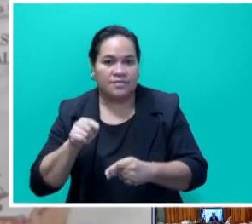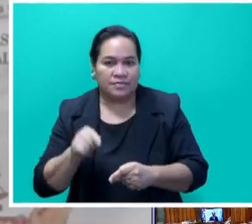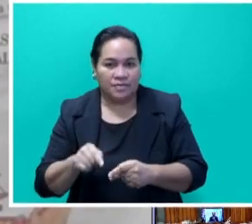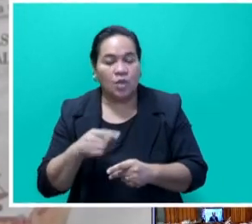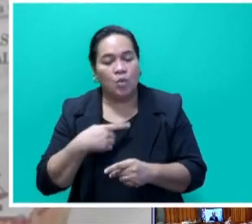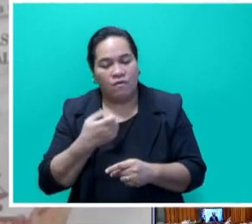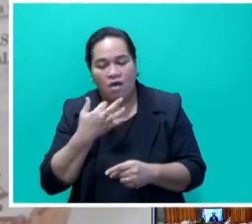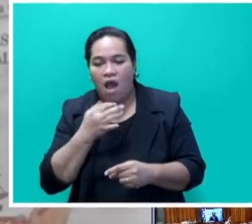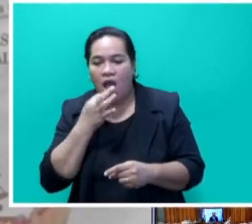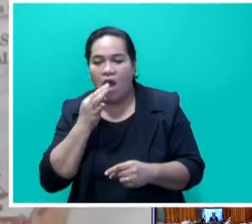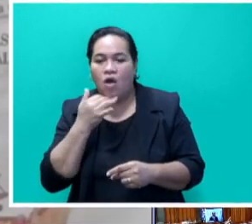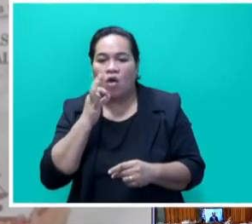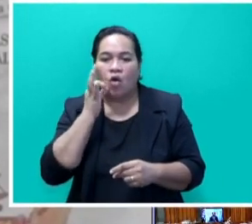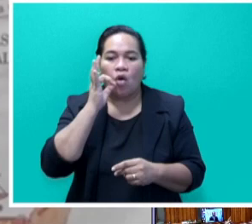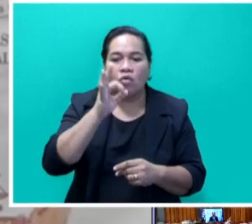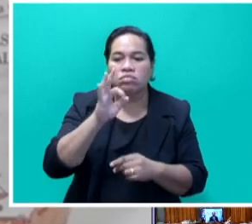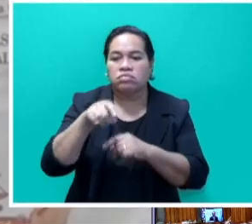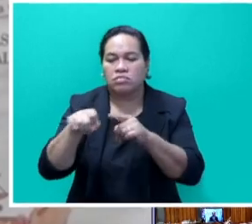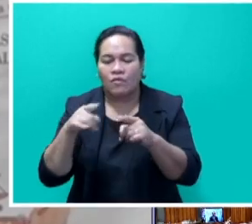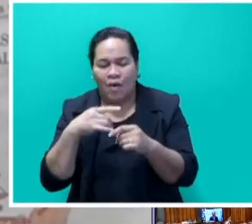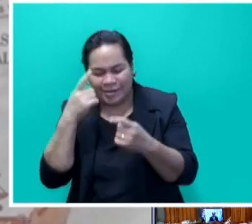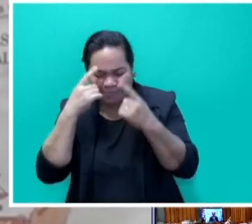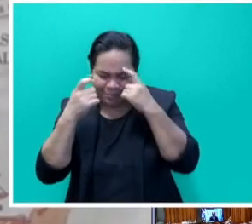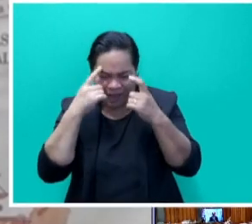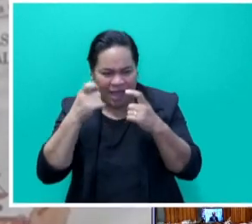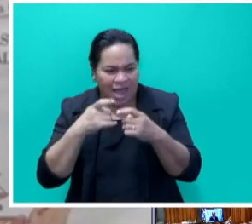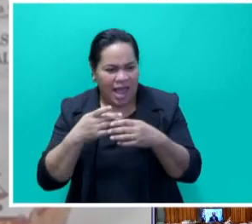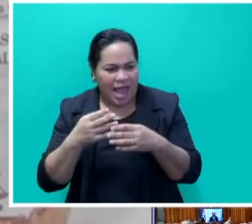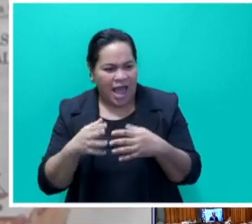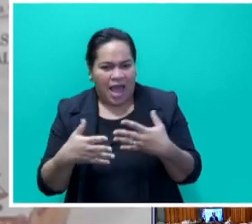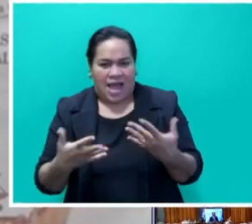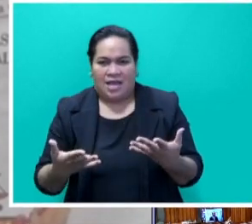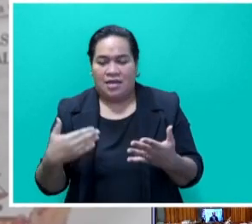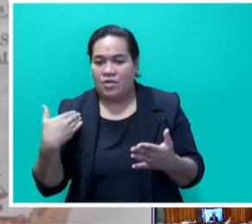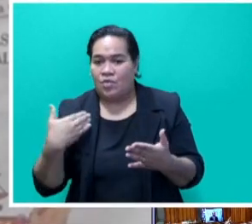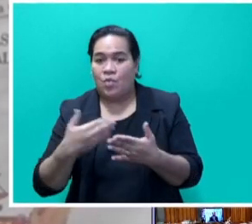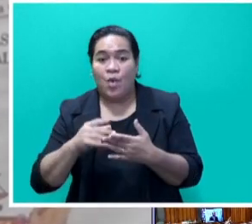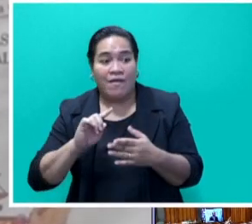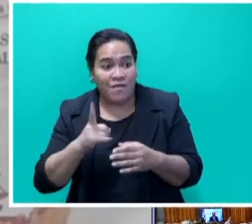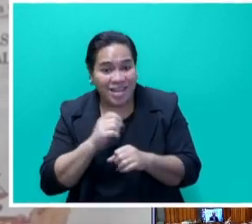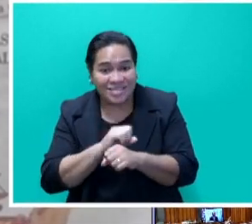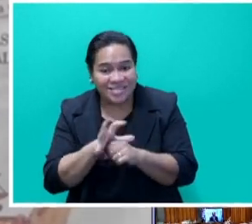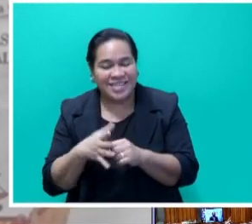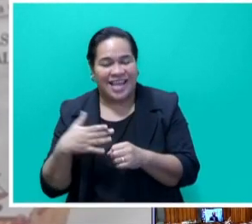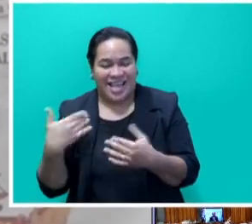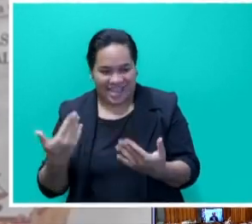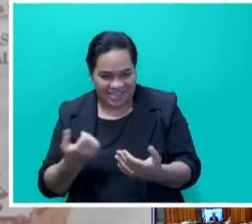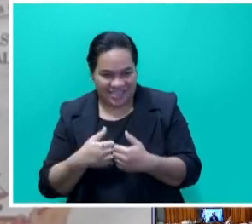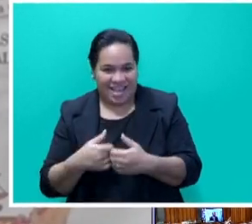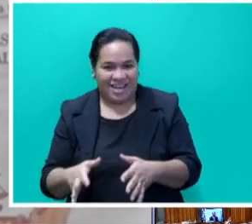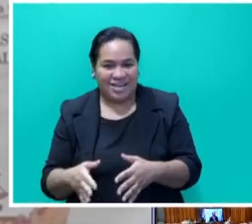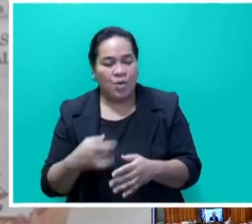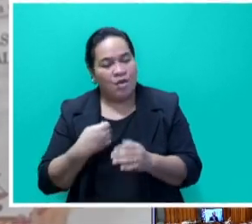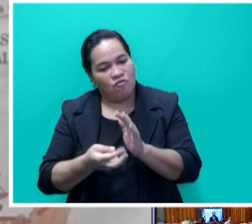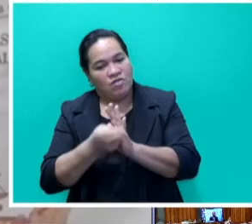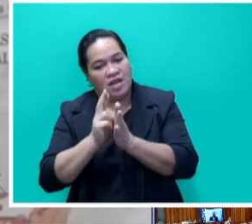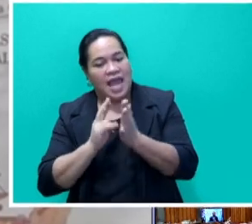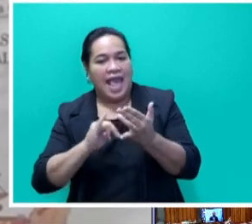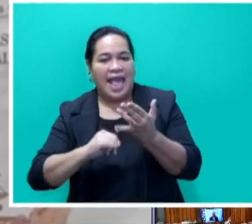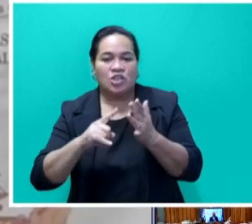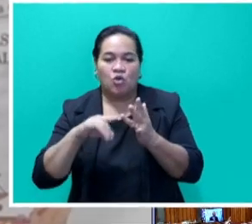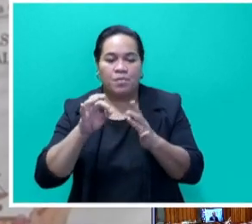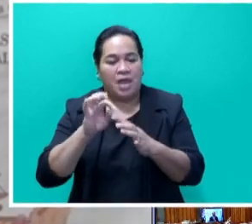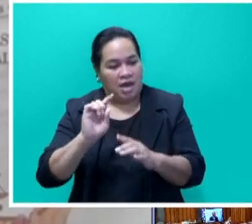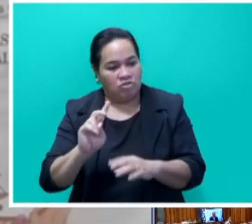called upon every ounce of our creativity and innovativeness ever since COVID first came knocking. We have revised our SOPs for the second